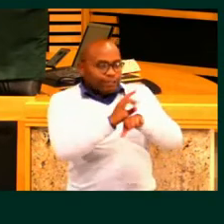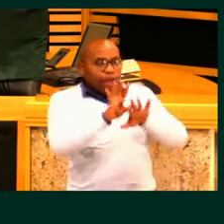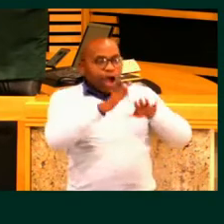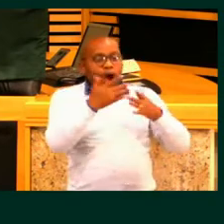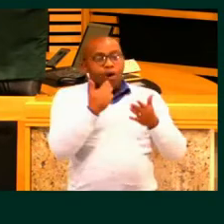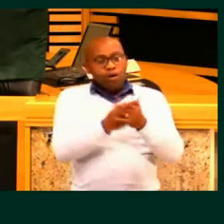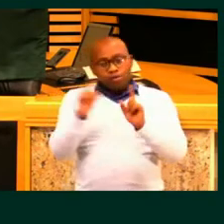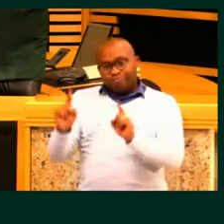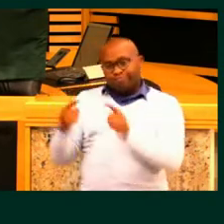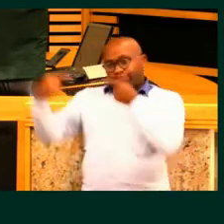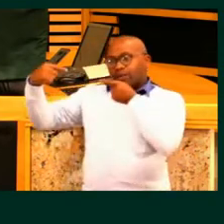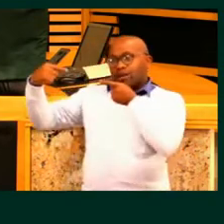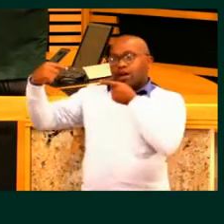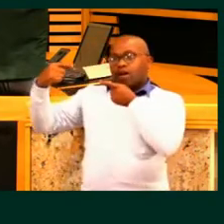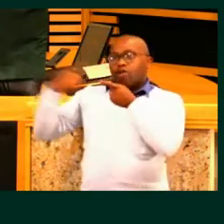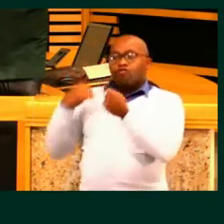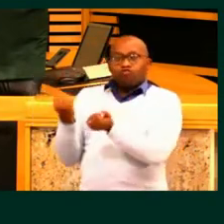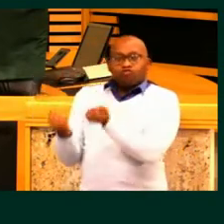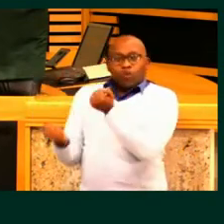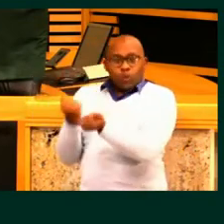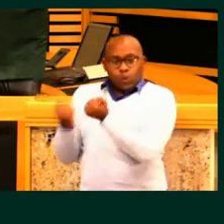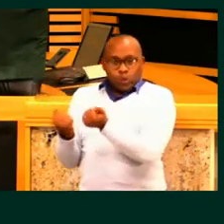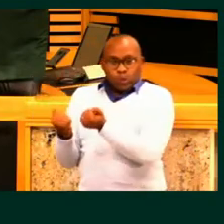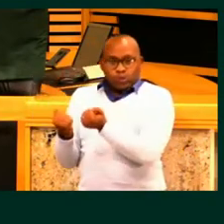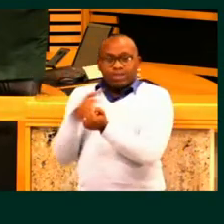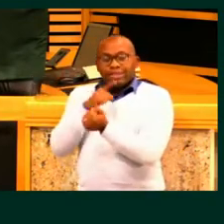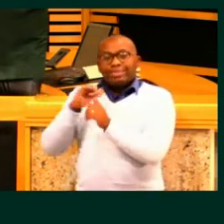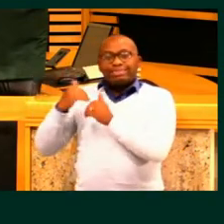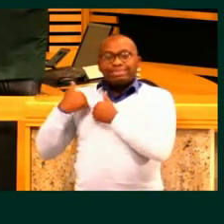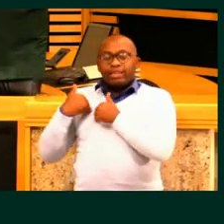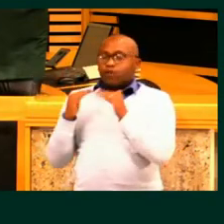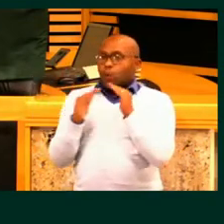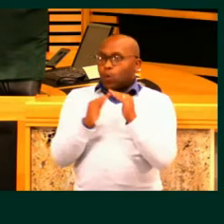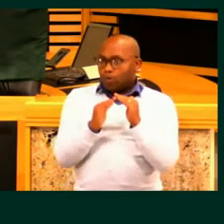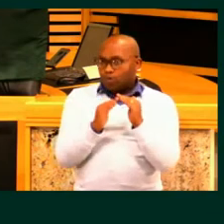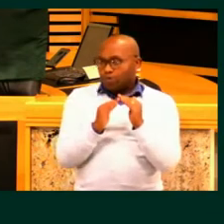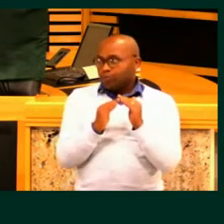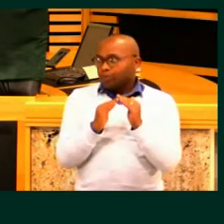trained a well standard safe